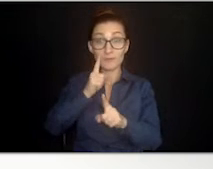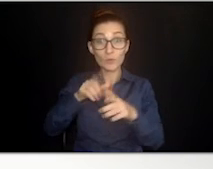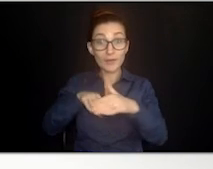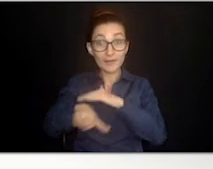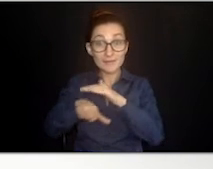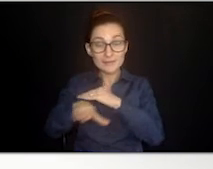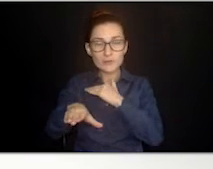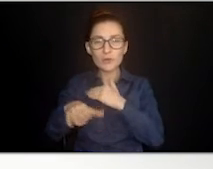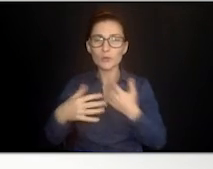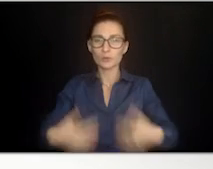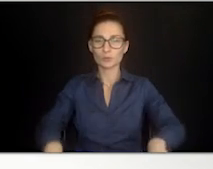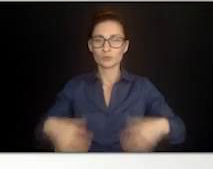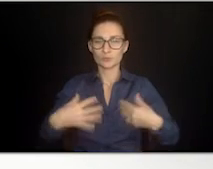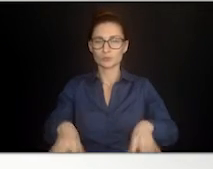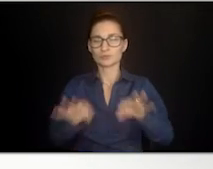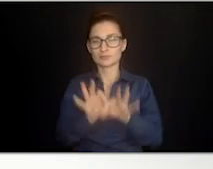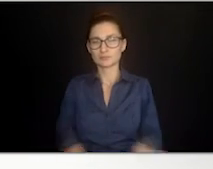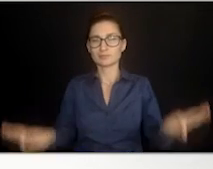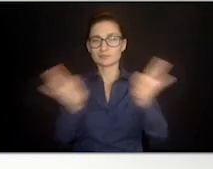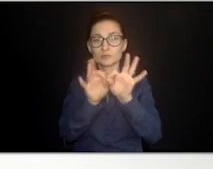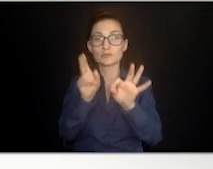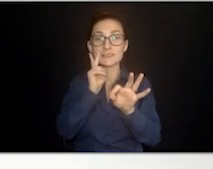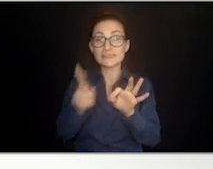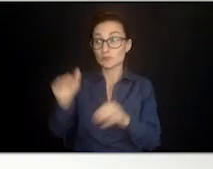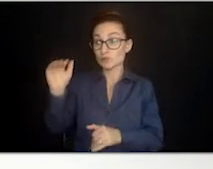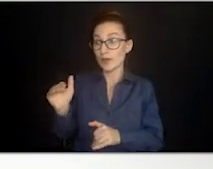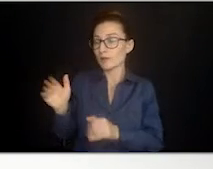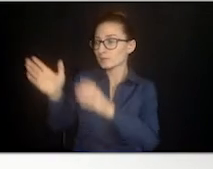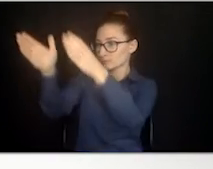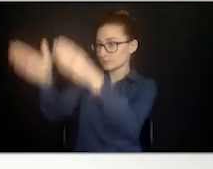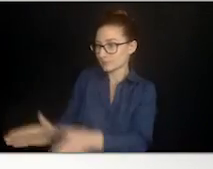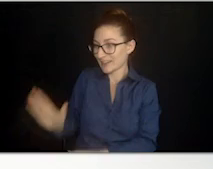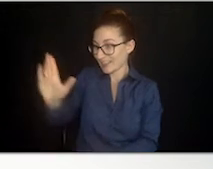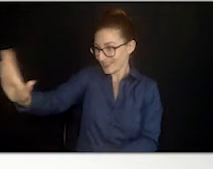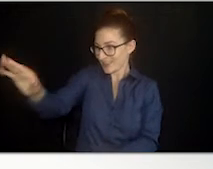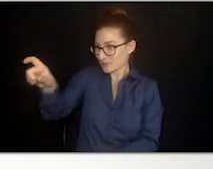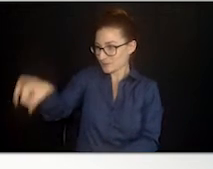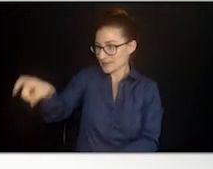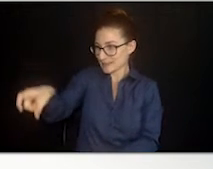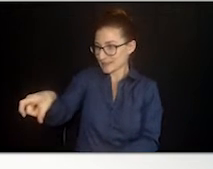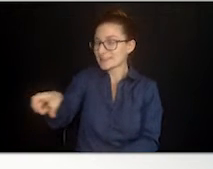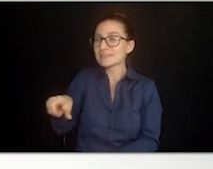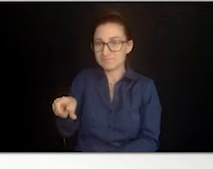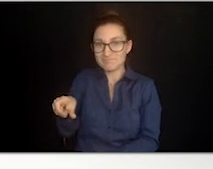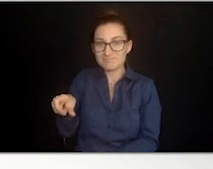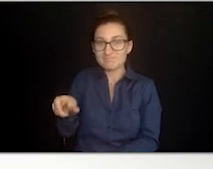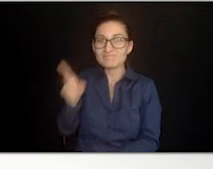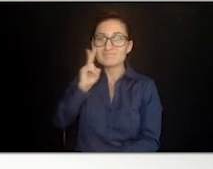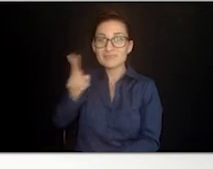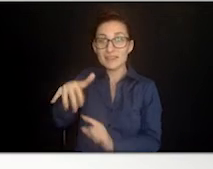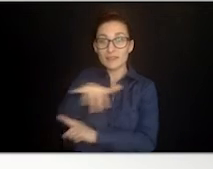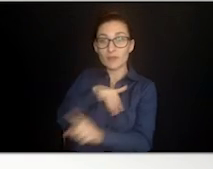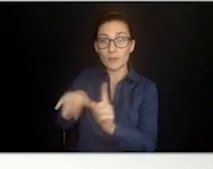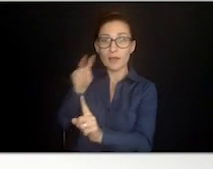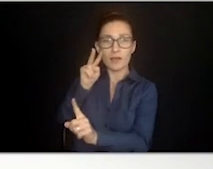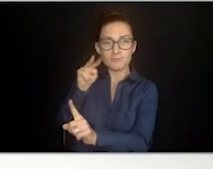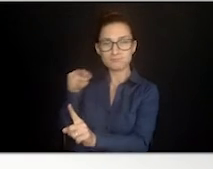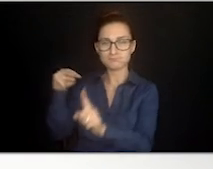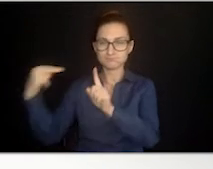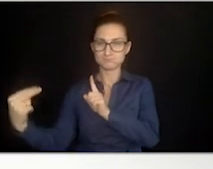child, it's imperative to look at the child as an individual and to be able to see the environment through his or her perspective.